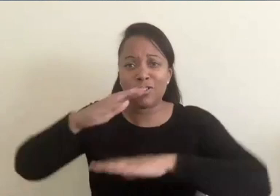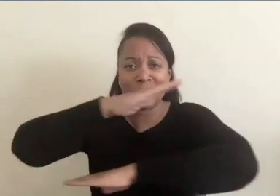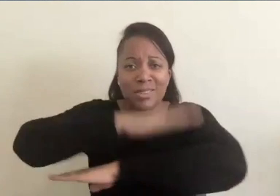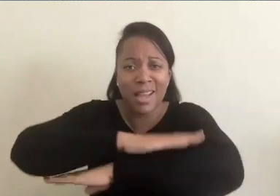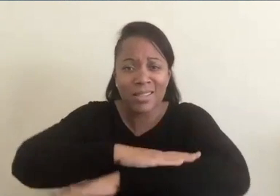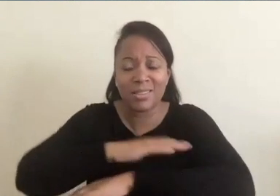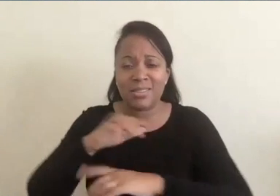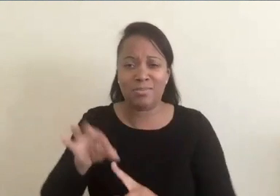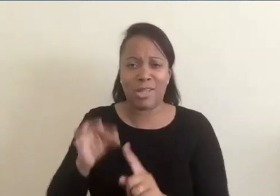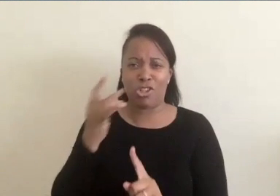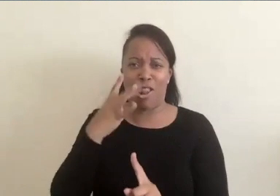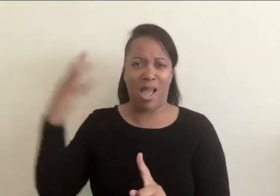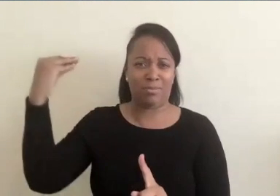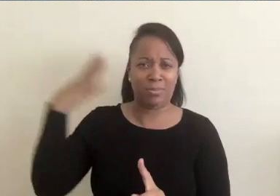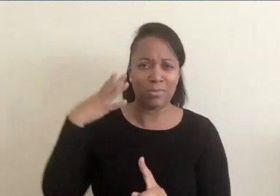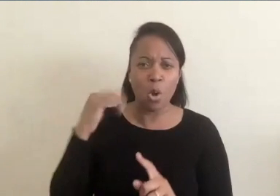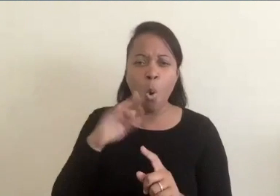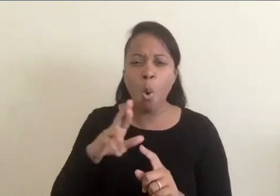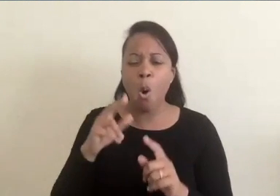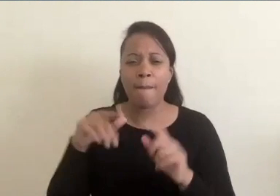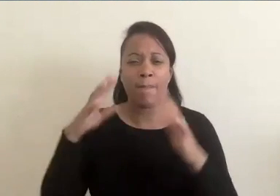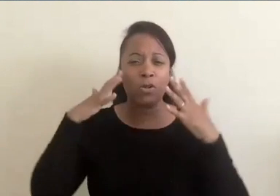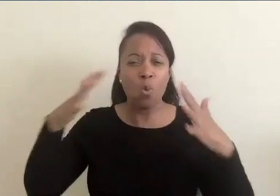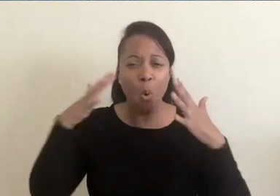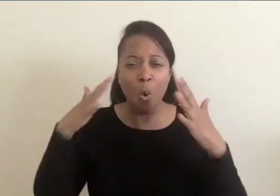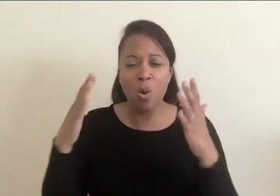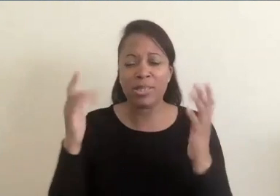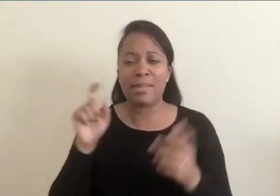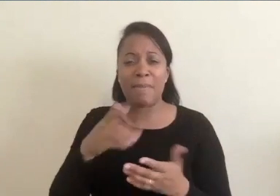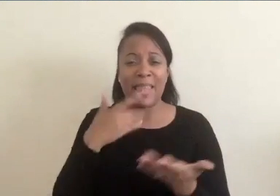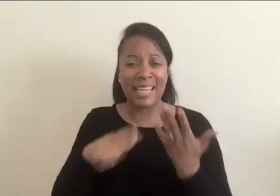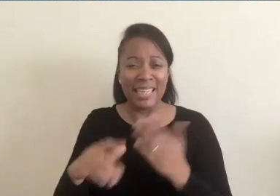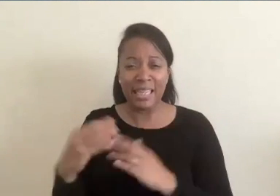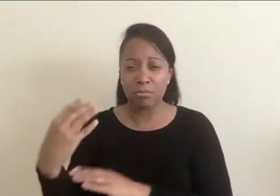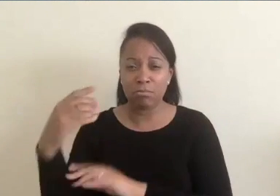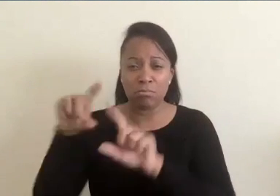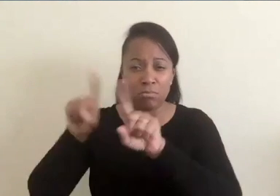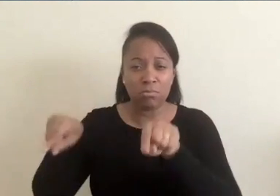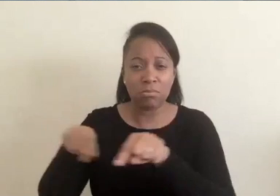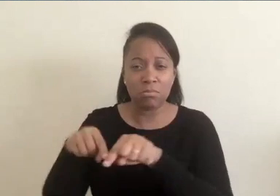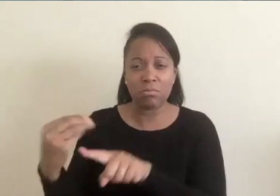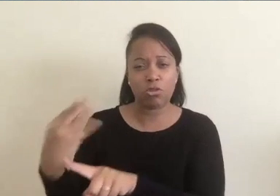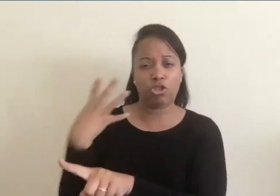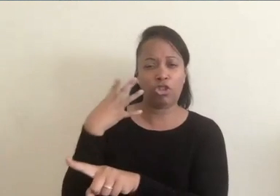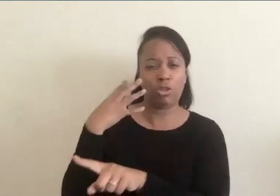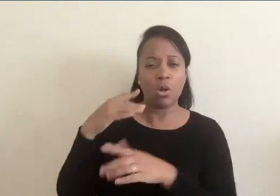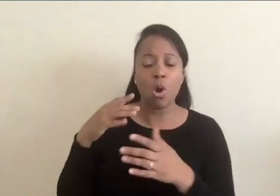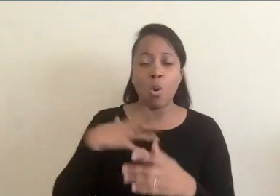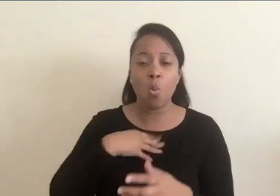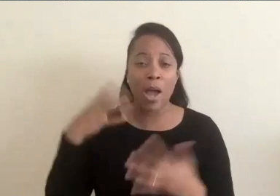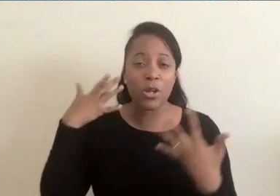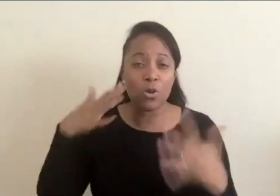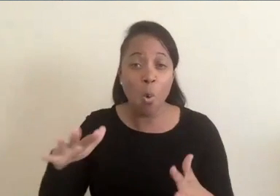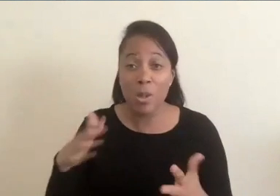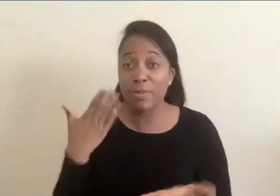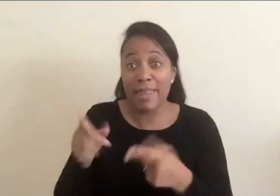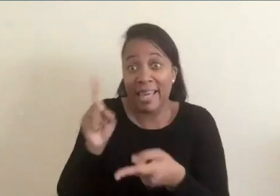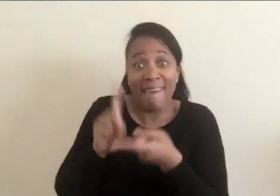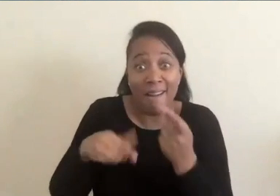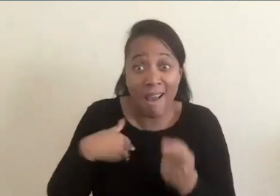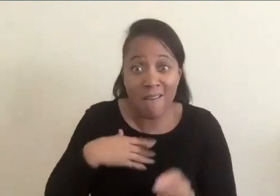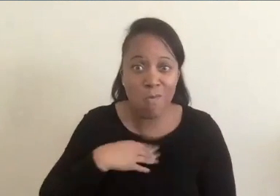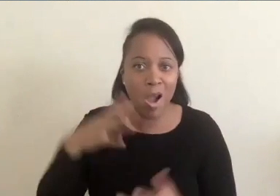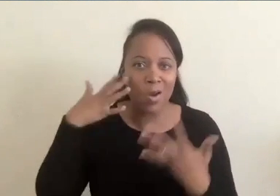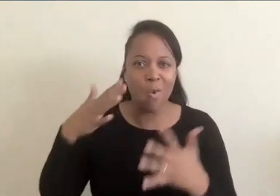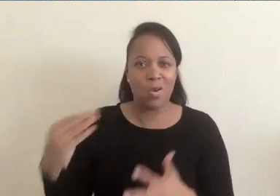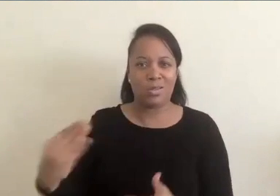special lighting, or something about the sound of their cubicle. Maybe they need white noise, maybe they can't have white noise, whatever it